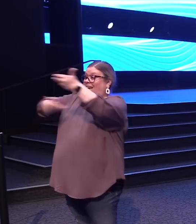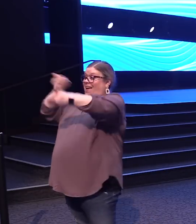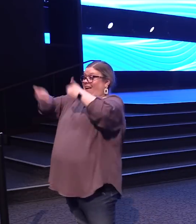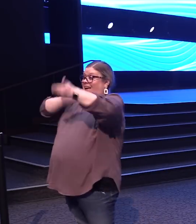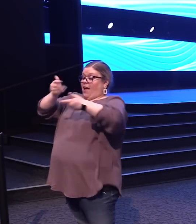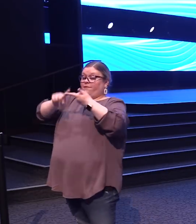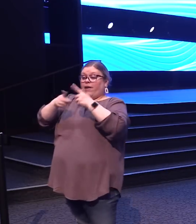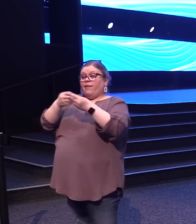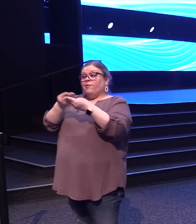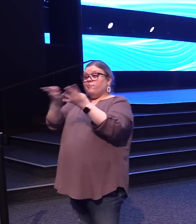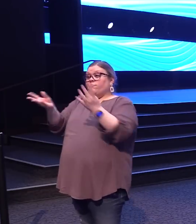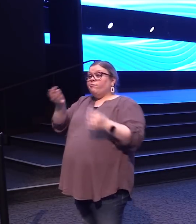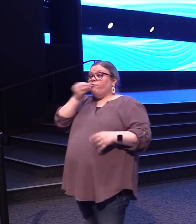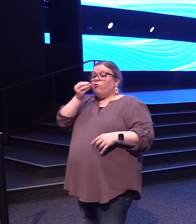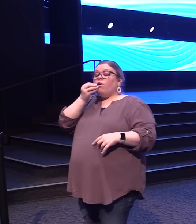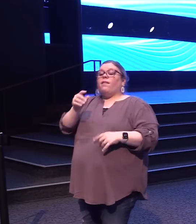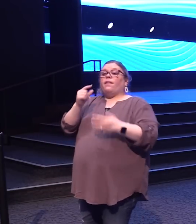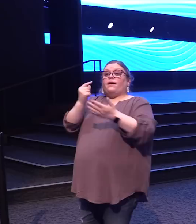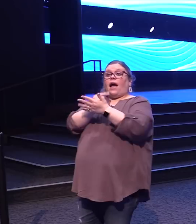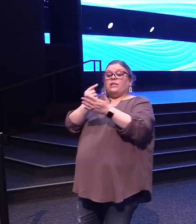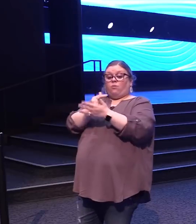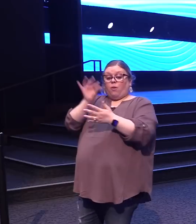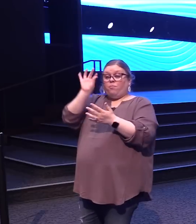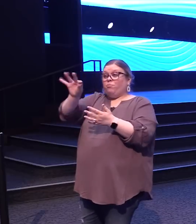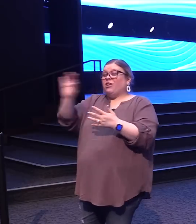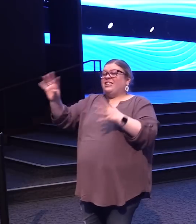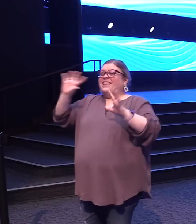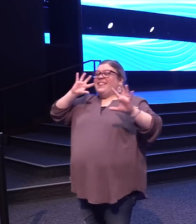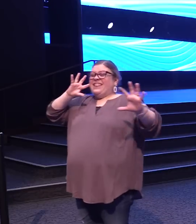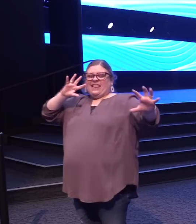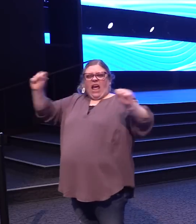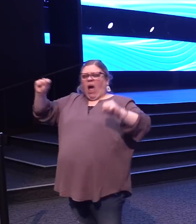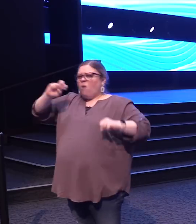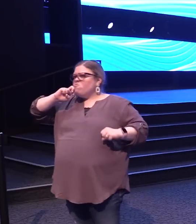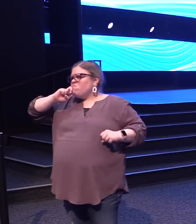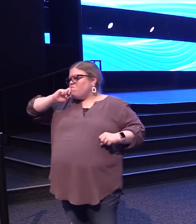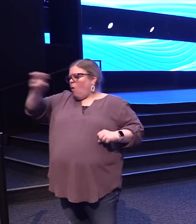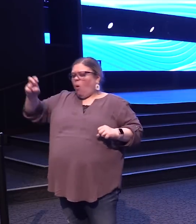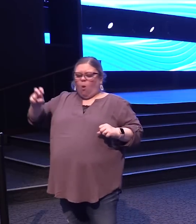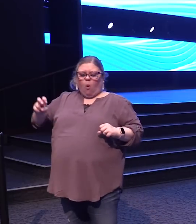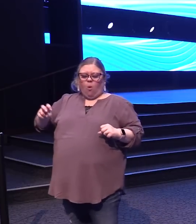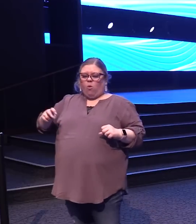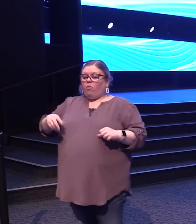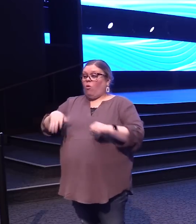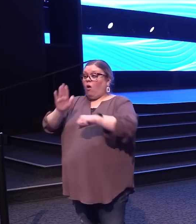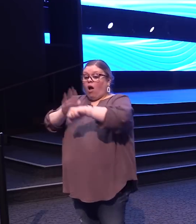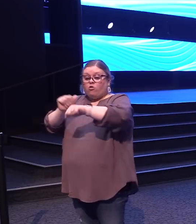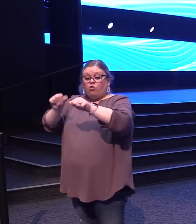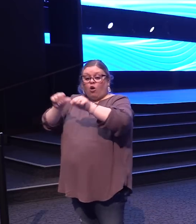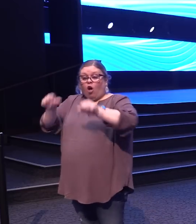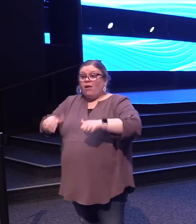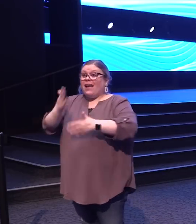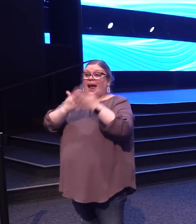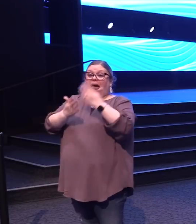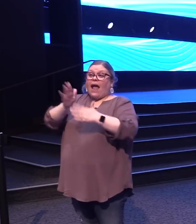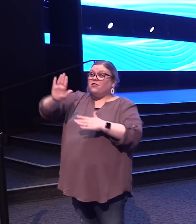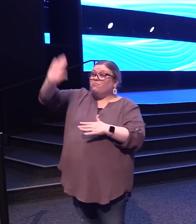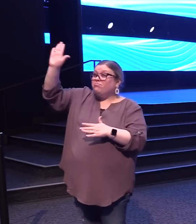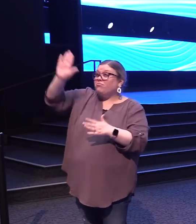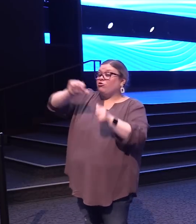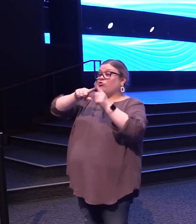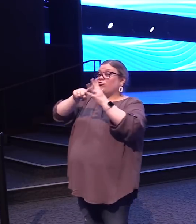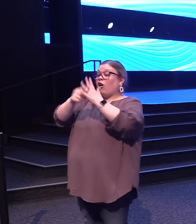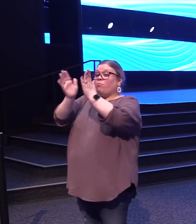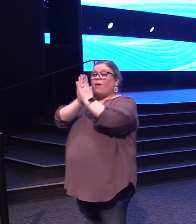gave them food, and then preached the gospel to them loud and bold. And they gave an altar call, hands went up, they started praying